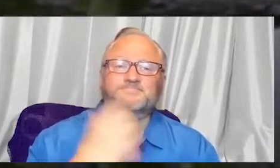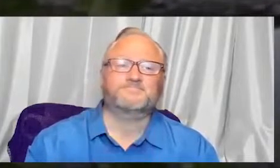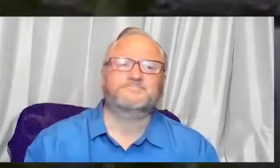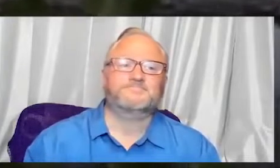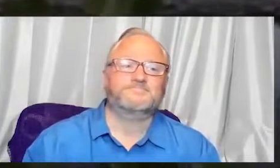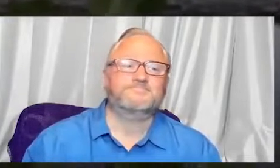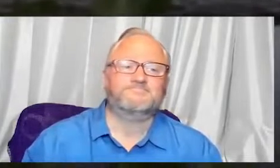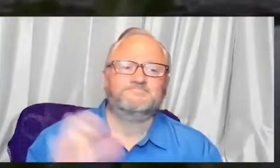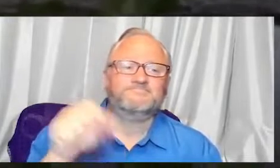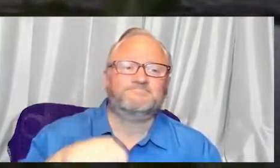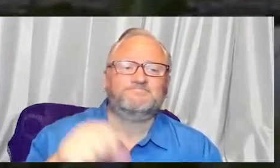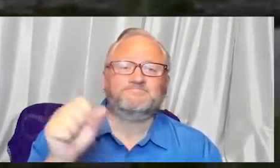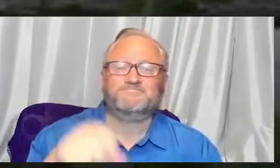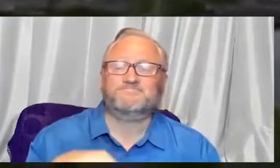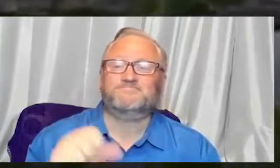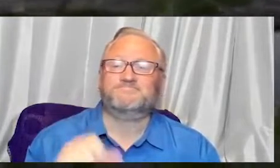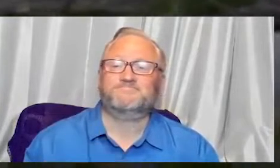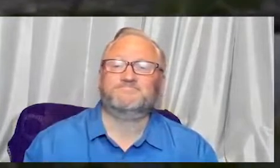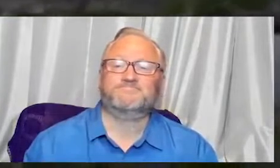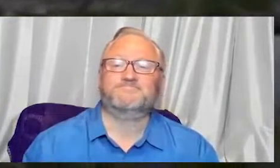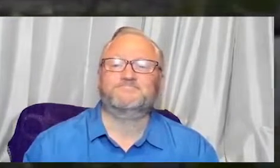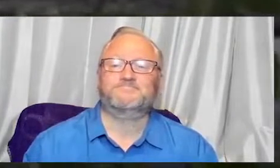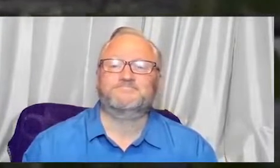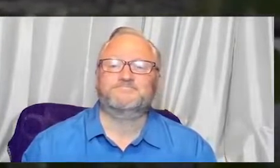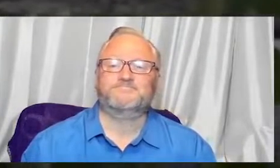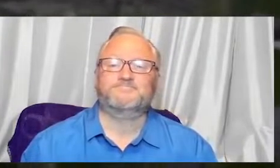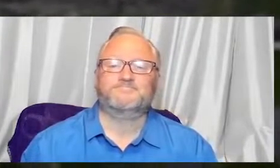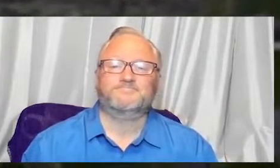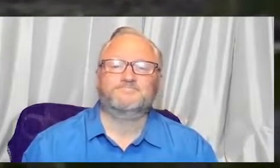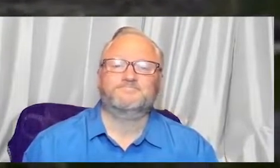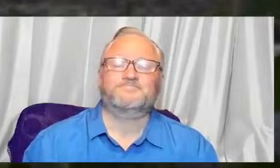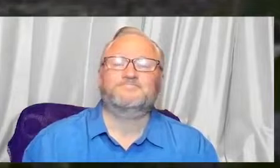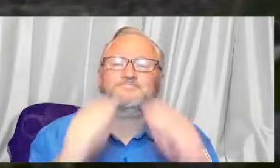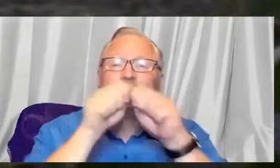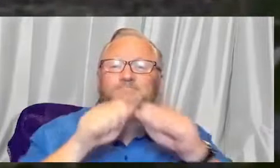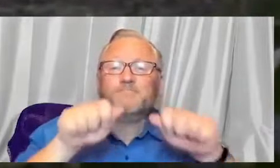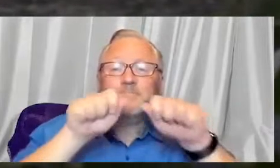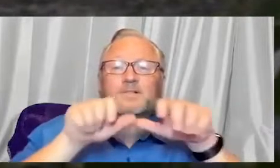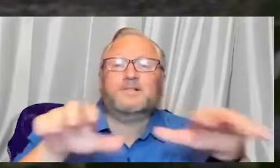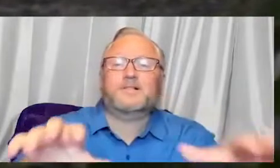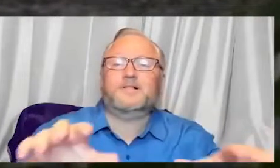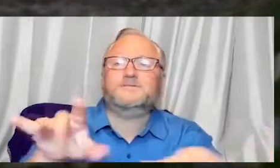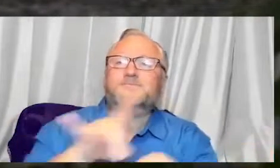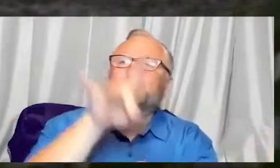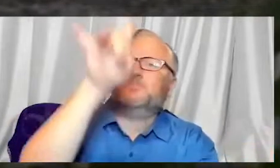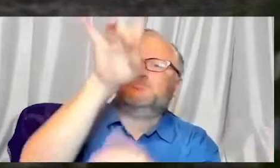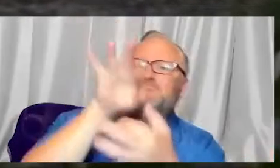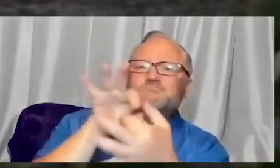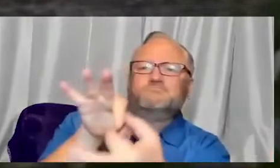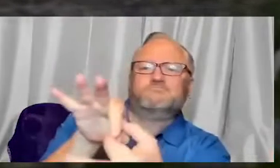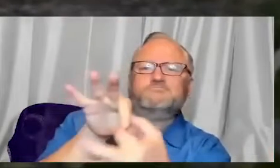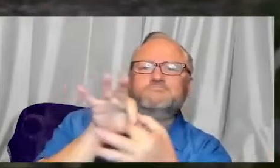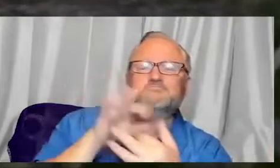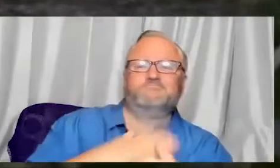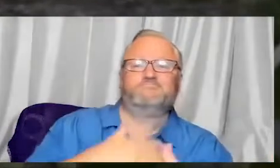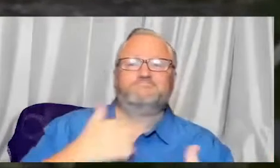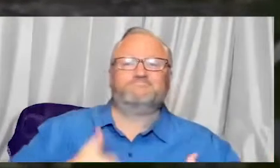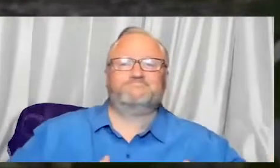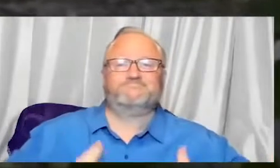Yeah, yeah, yeah. Blessed Spirit of my life.